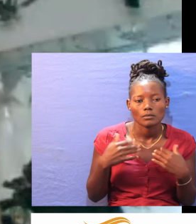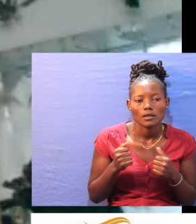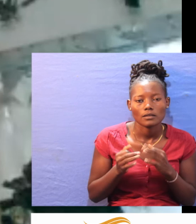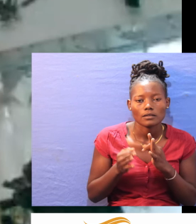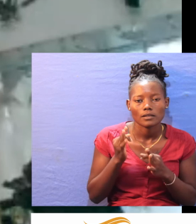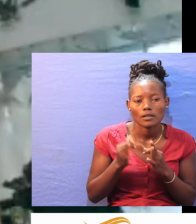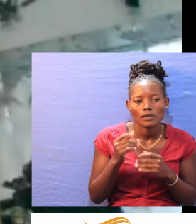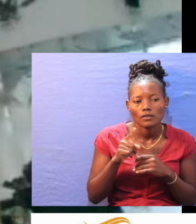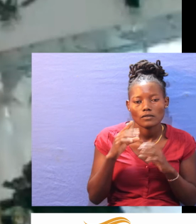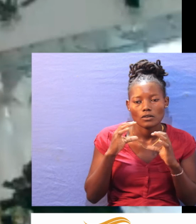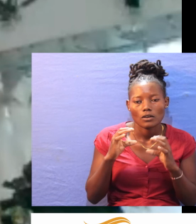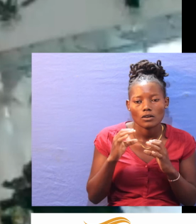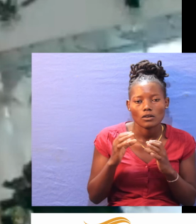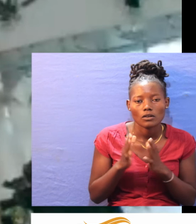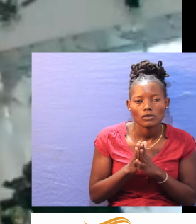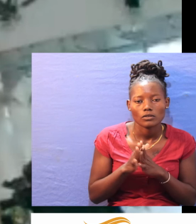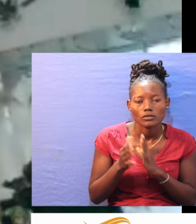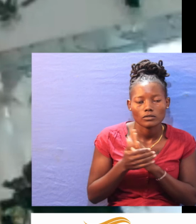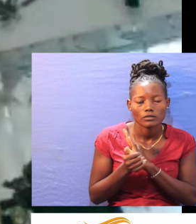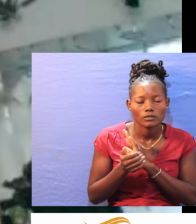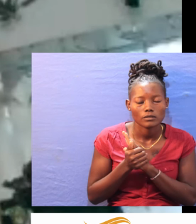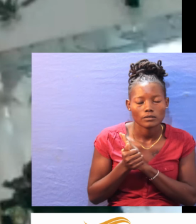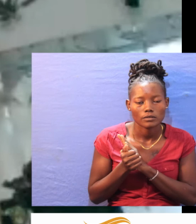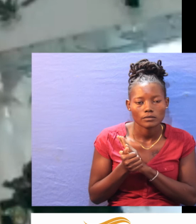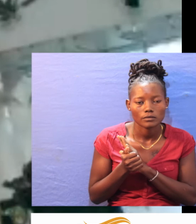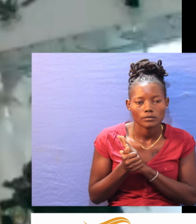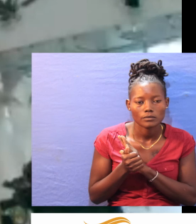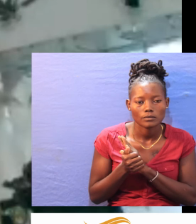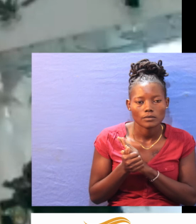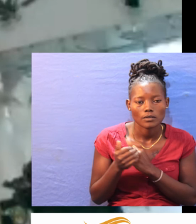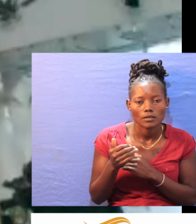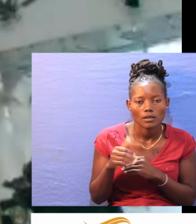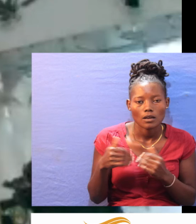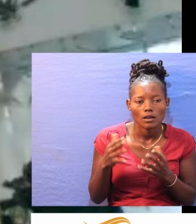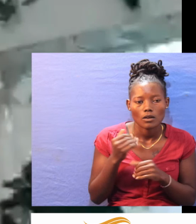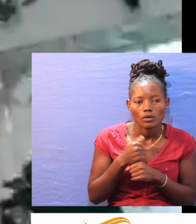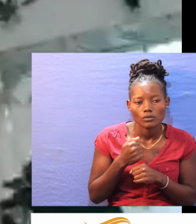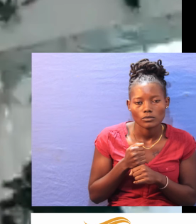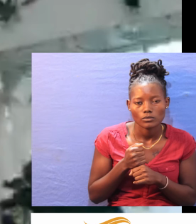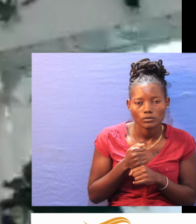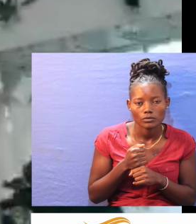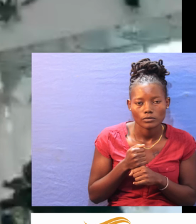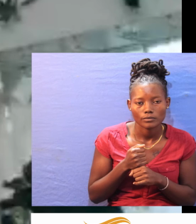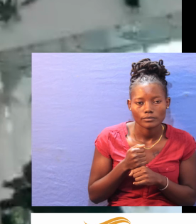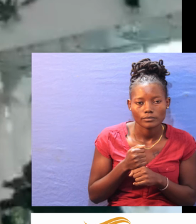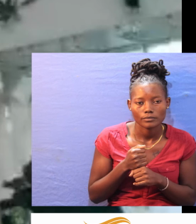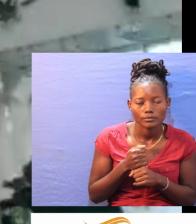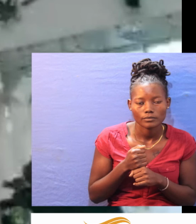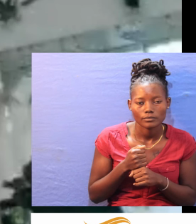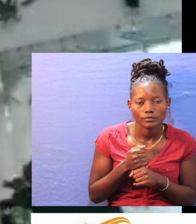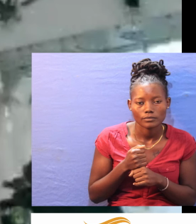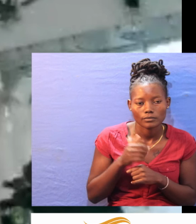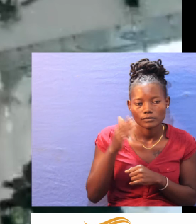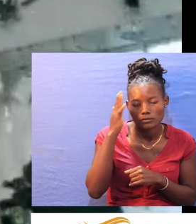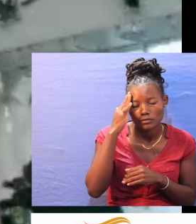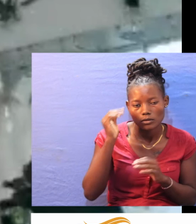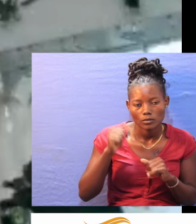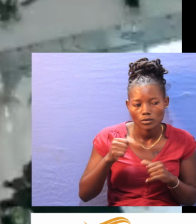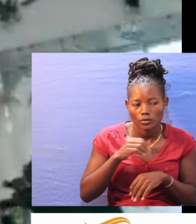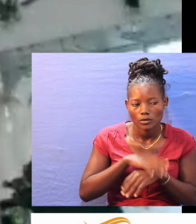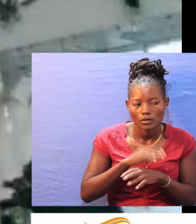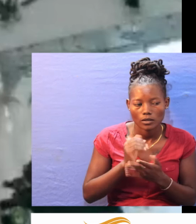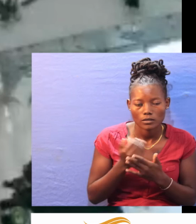you're a coach and that's not your expertise, how are you going to, can you get someone